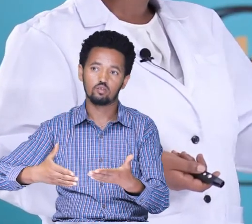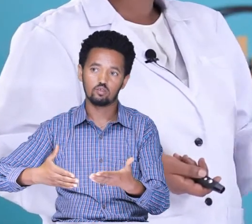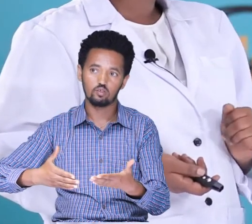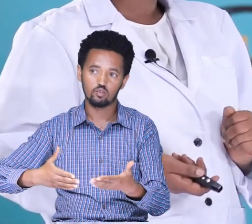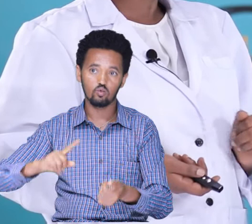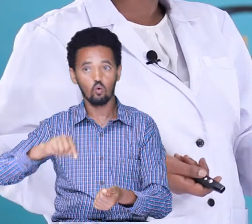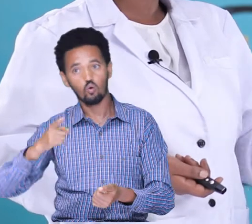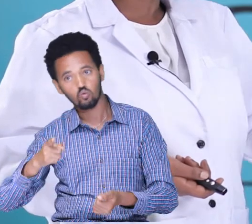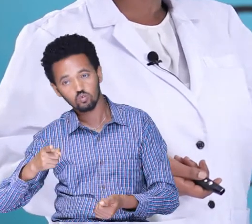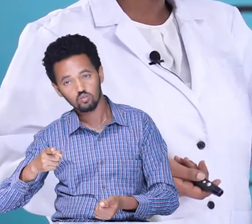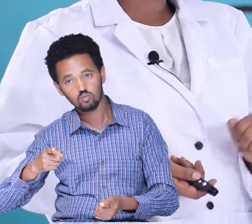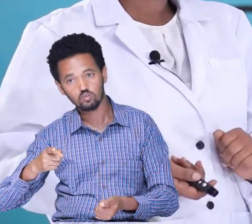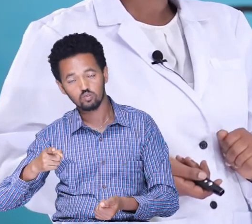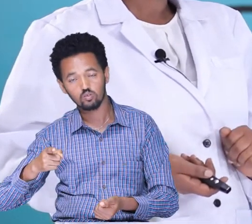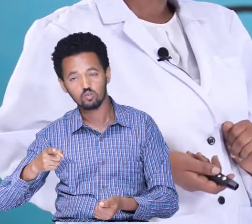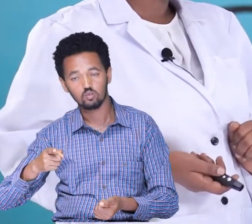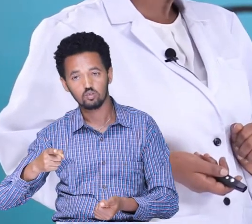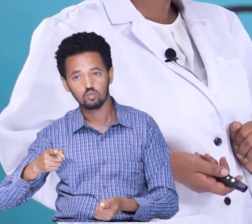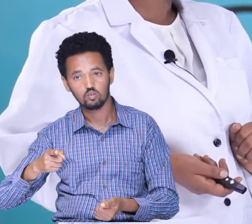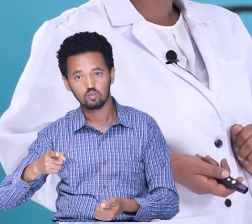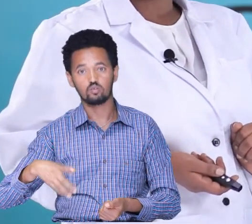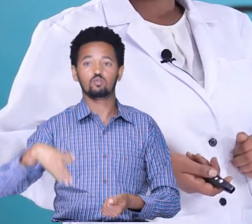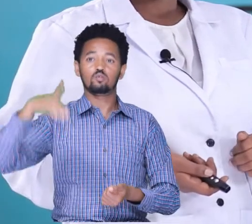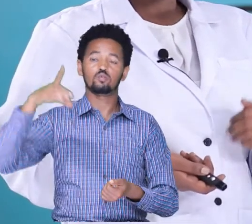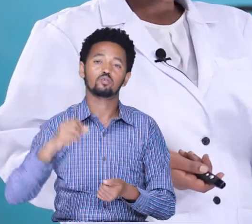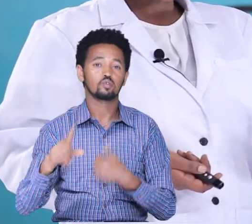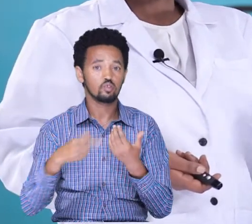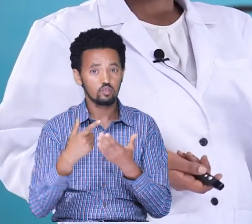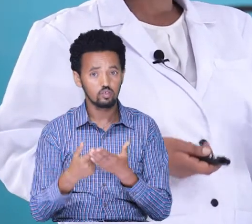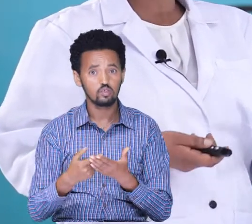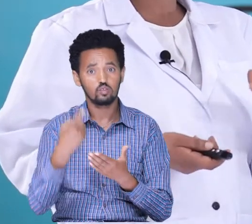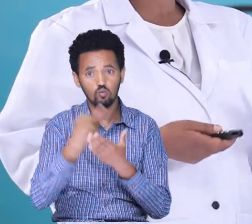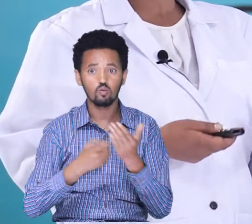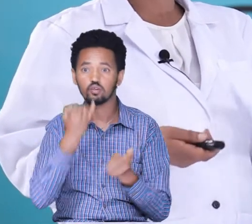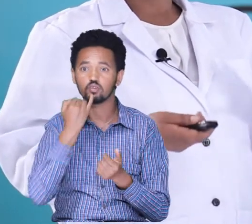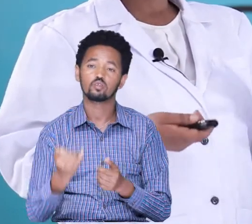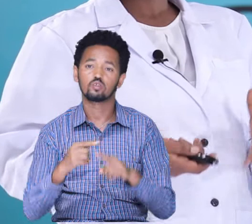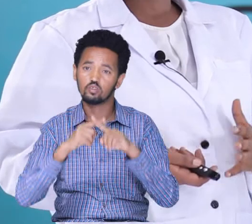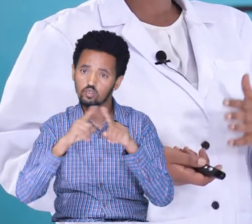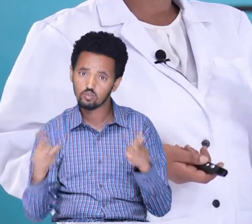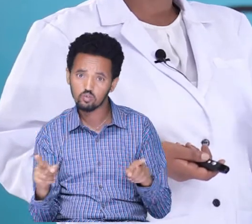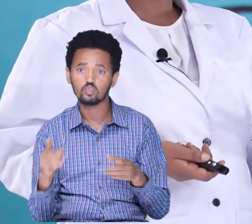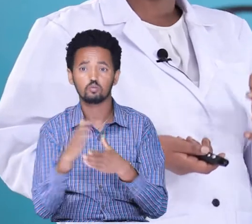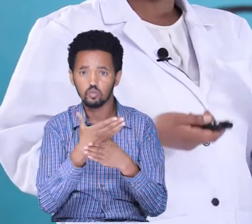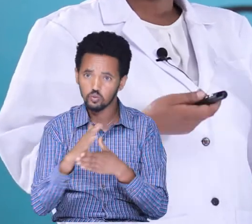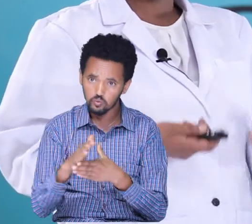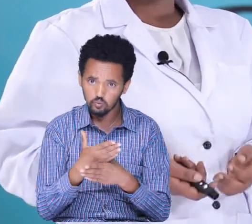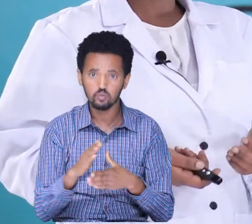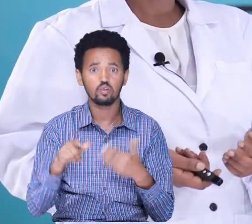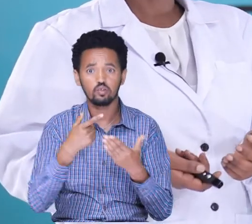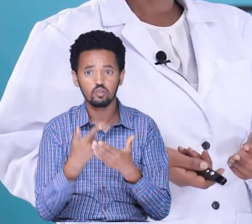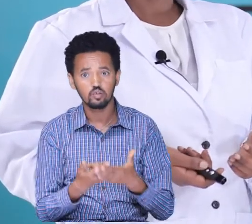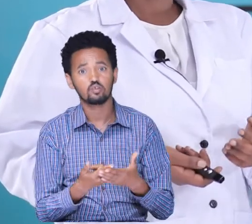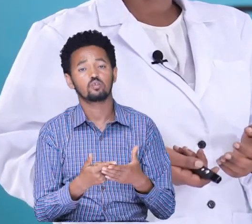The rainfall controlled mainly by onshore winds. By the way, what is the difference between onshore and offshore winds,